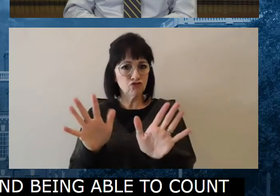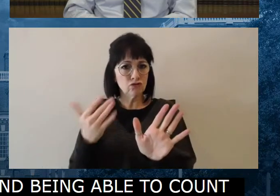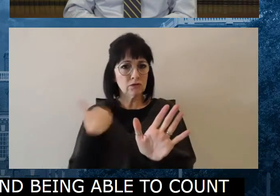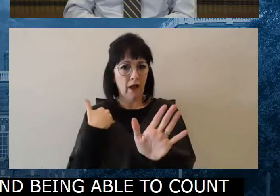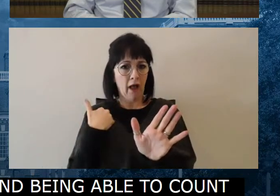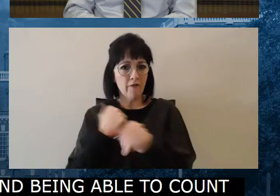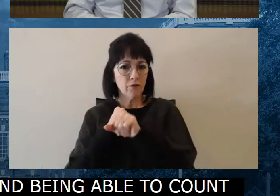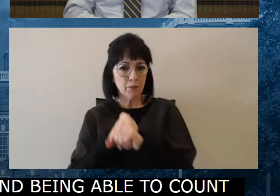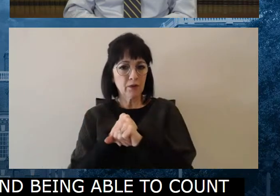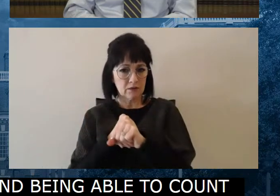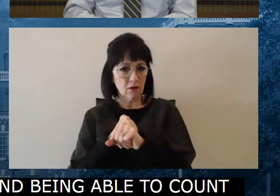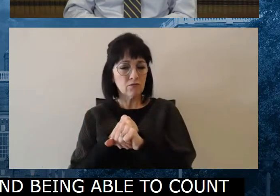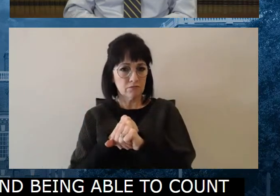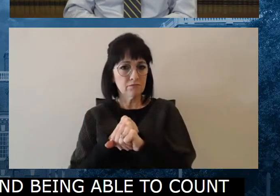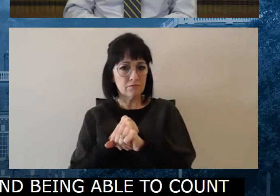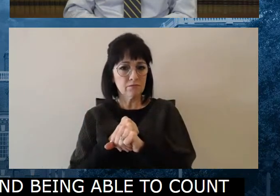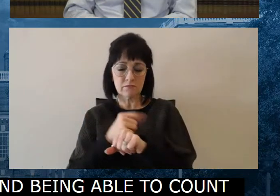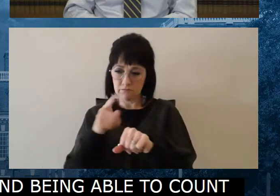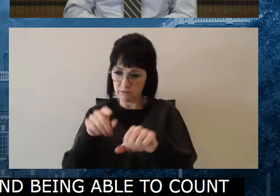preventing hospitalization and death,